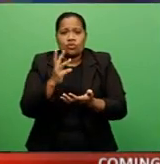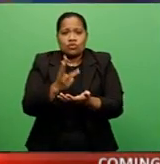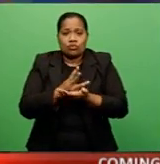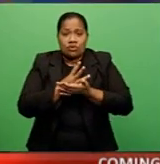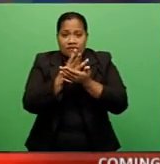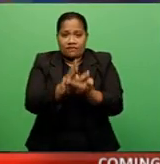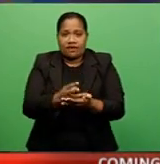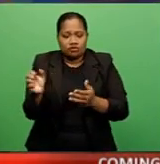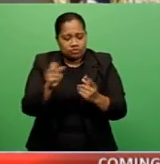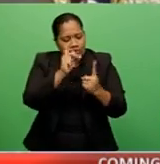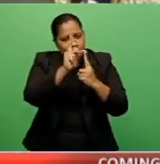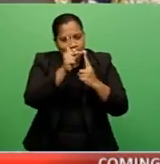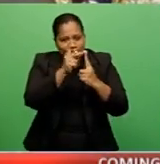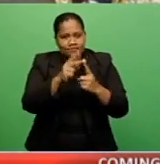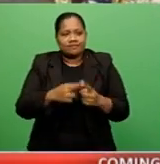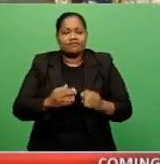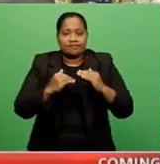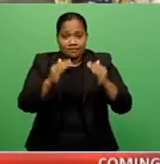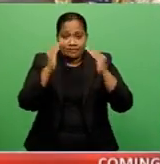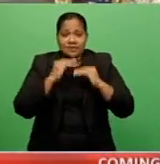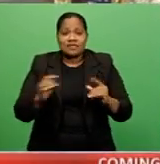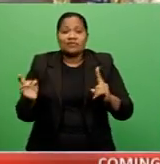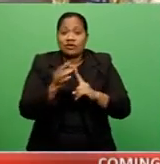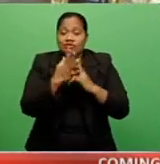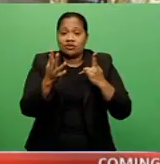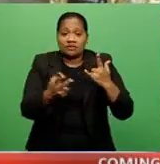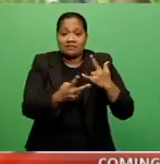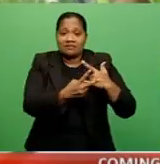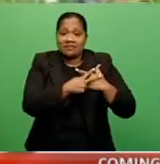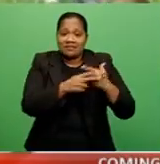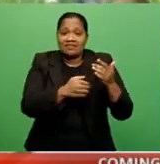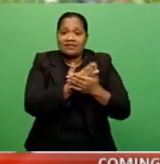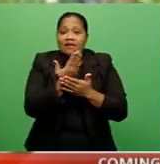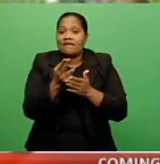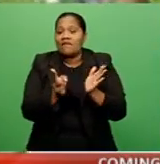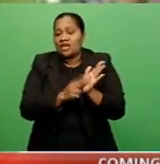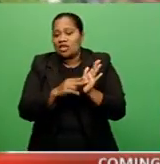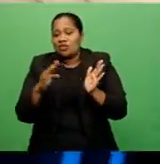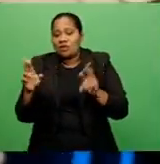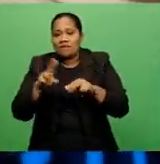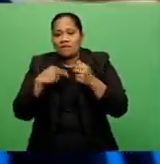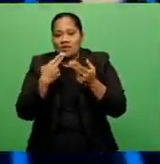prioritized, and special Valentine's Day for the Nicolau family.